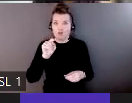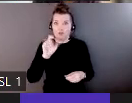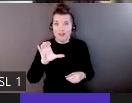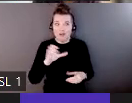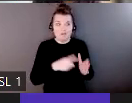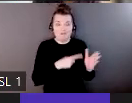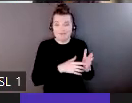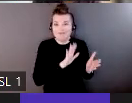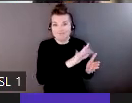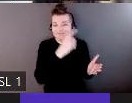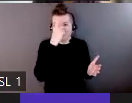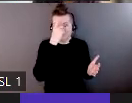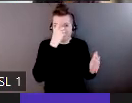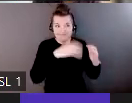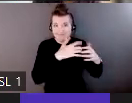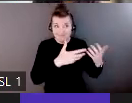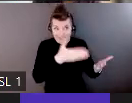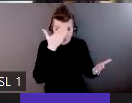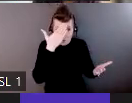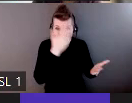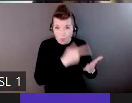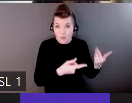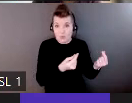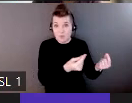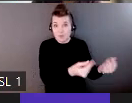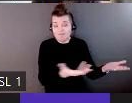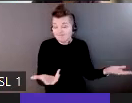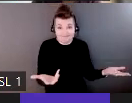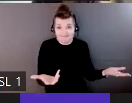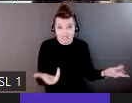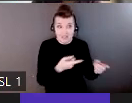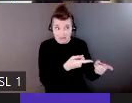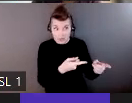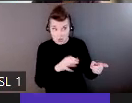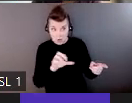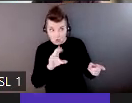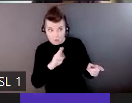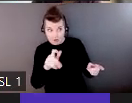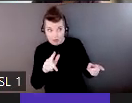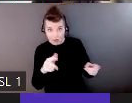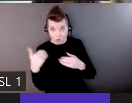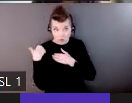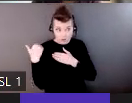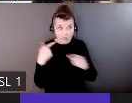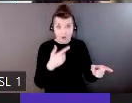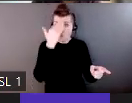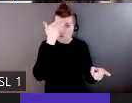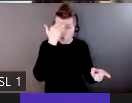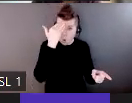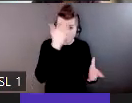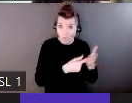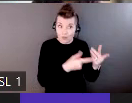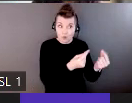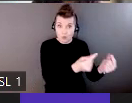the risk early so we can have a conversation. Is there criminal culpability here? There isn't. What are we doing from a ministry's